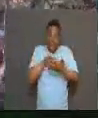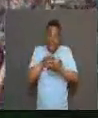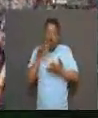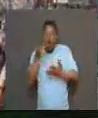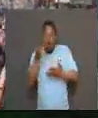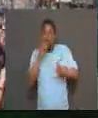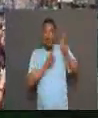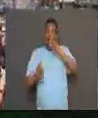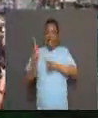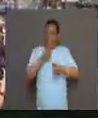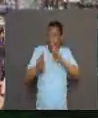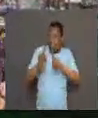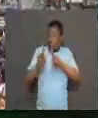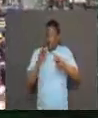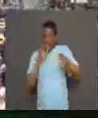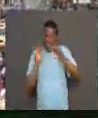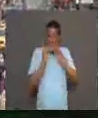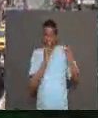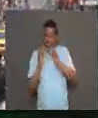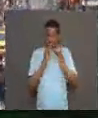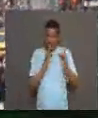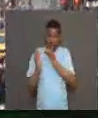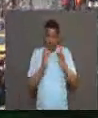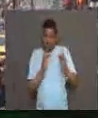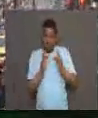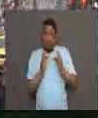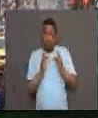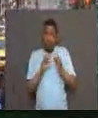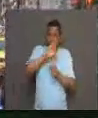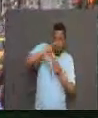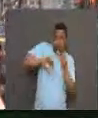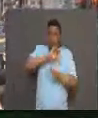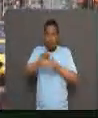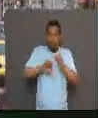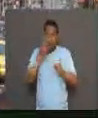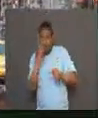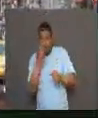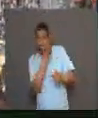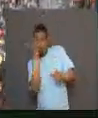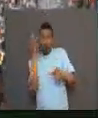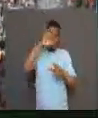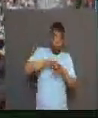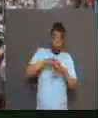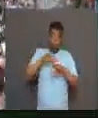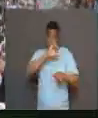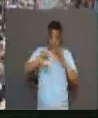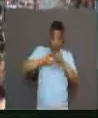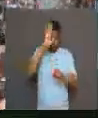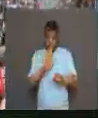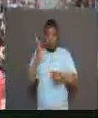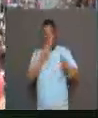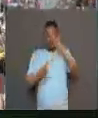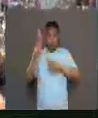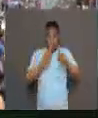population and the interaction and interdependence between the human population